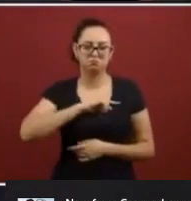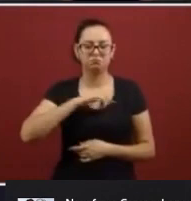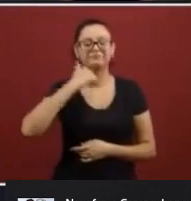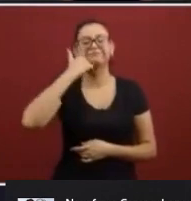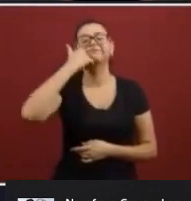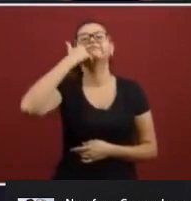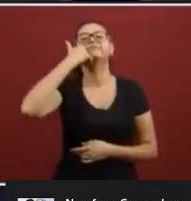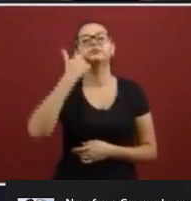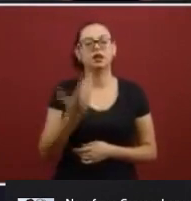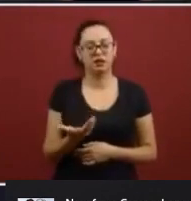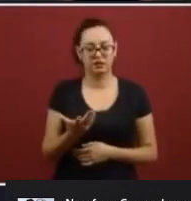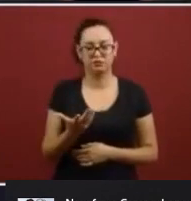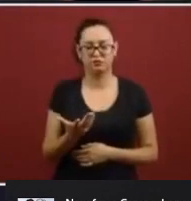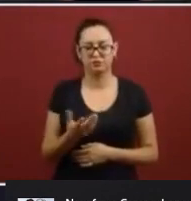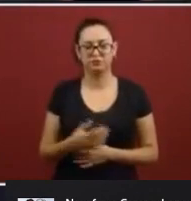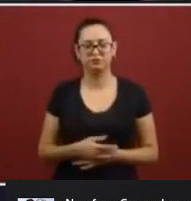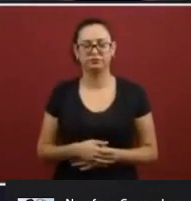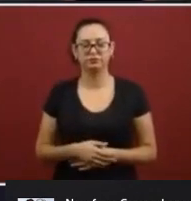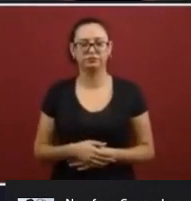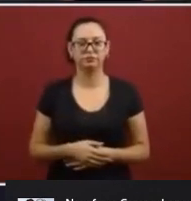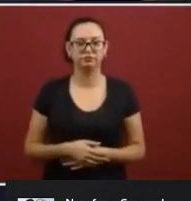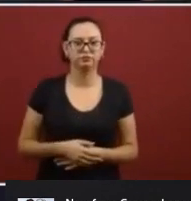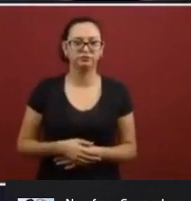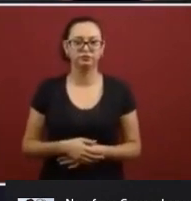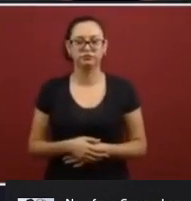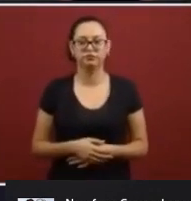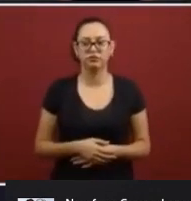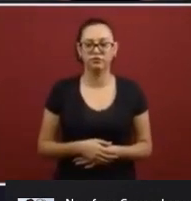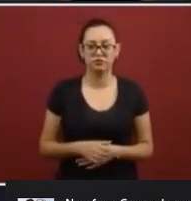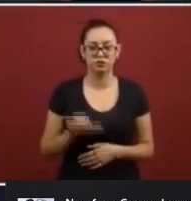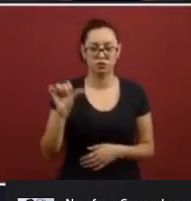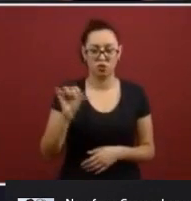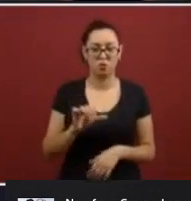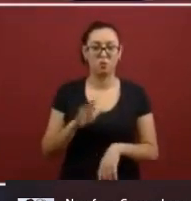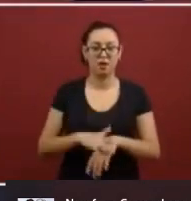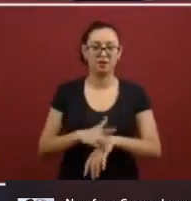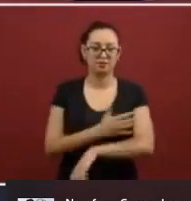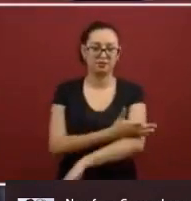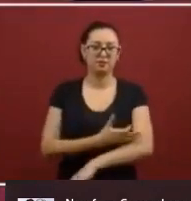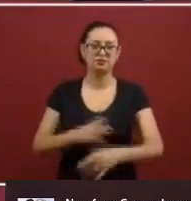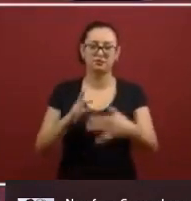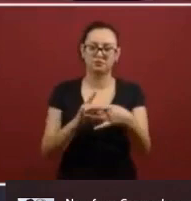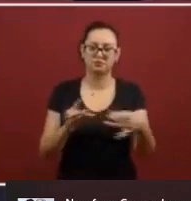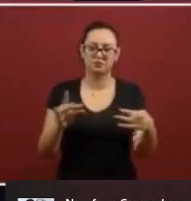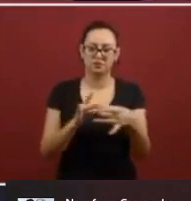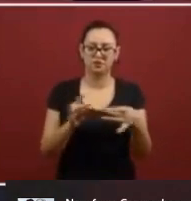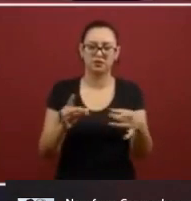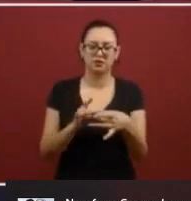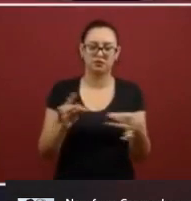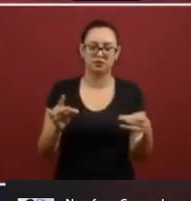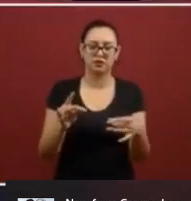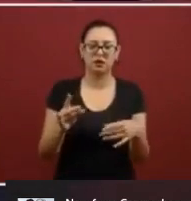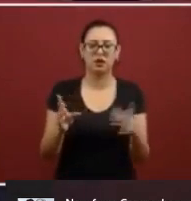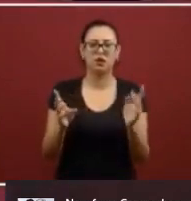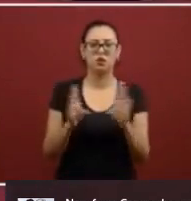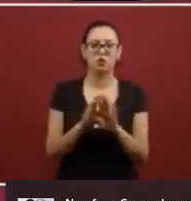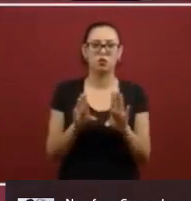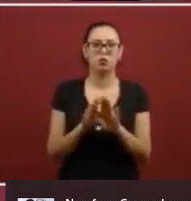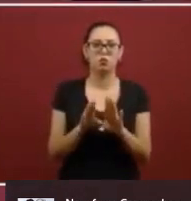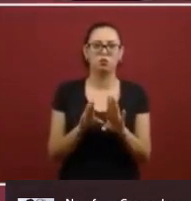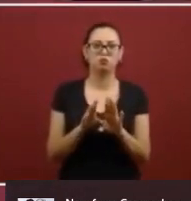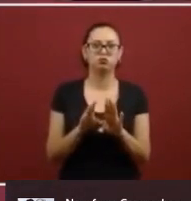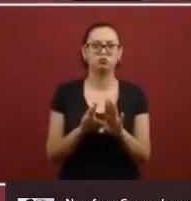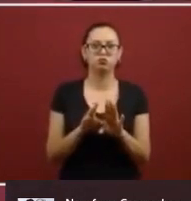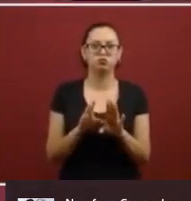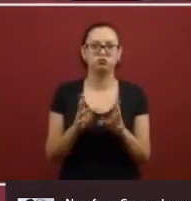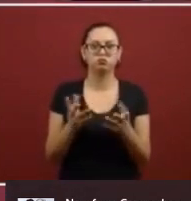to tomando. take. Hoy vamos a hablar de eso, Today we will be talking de about cómo that. le vamos a quitar How will we take away